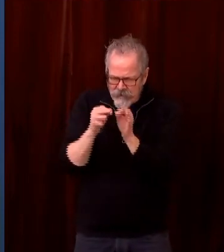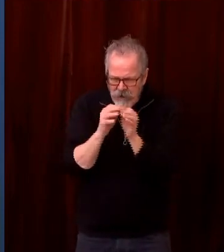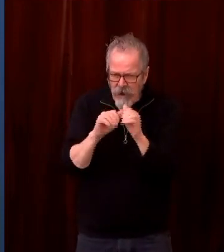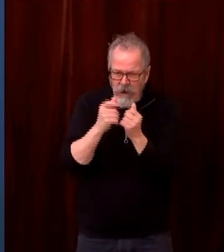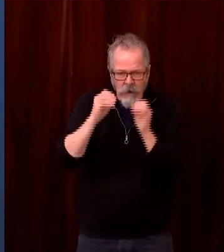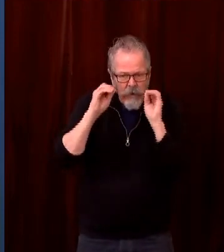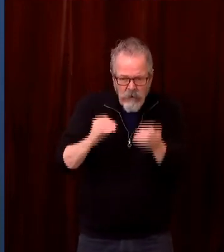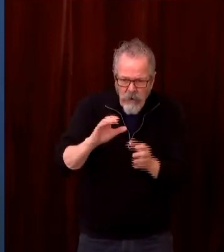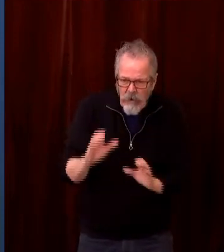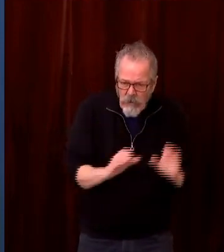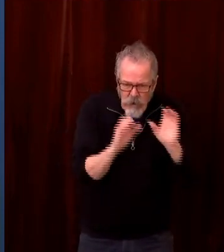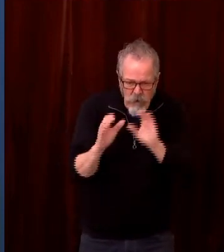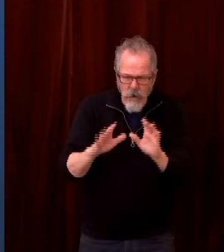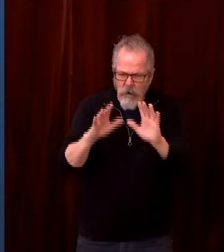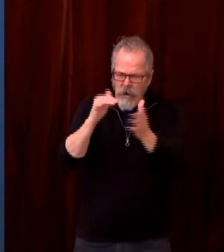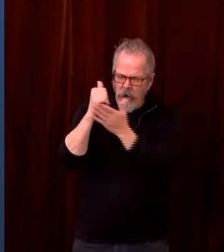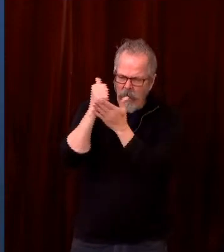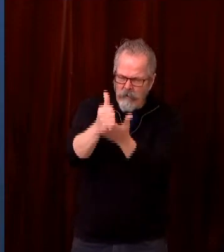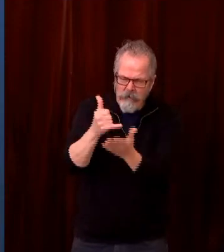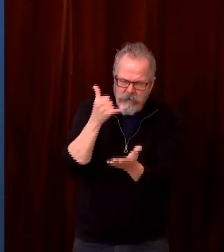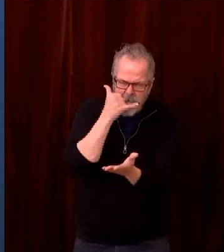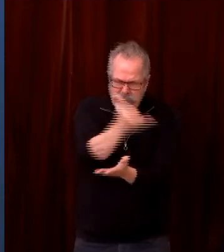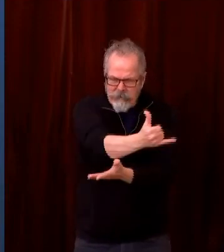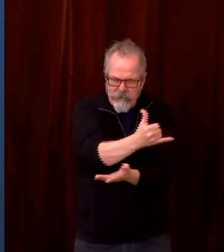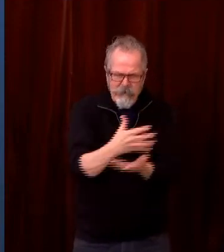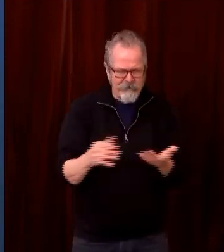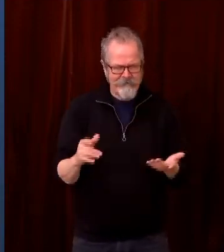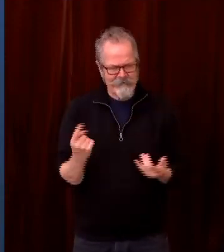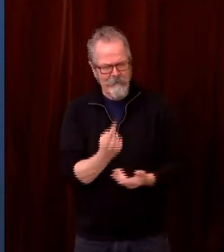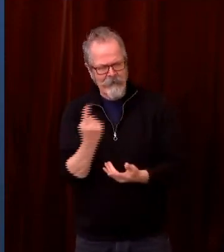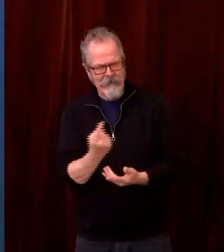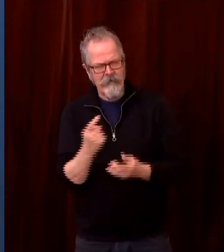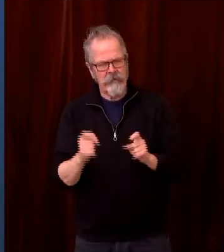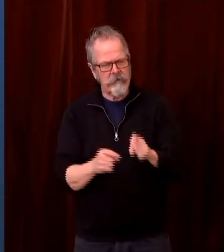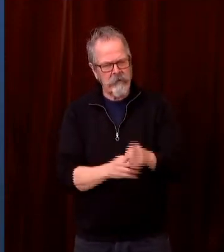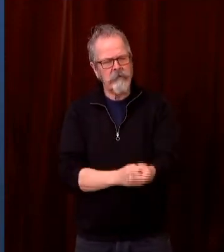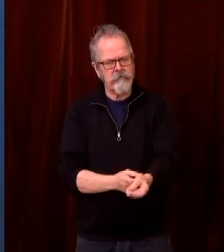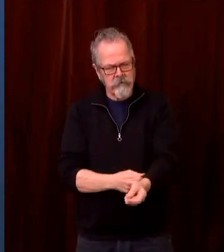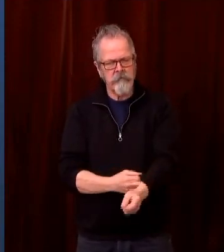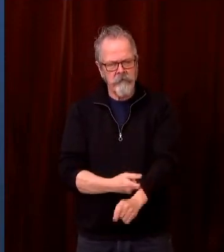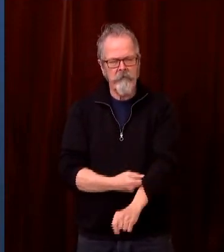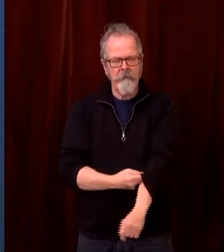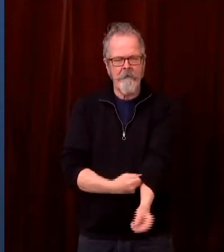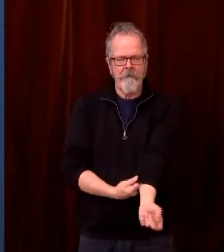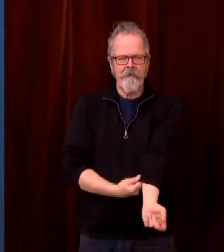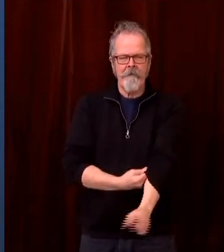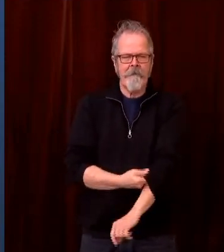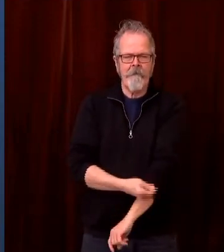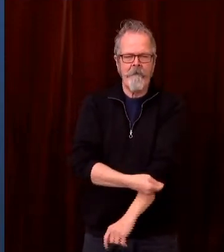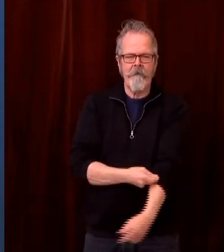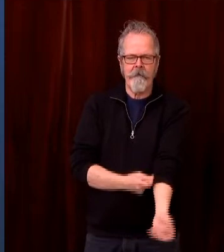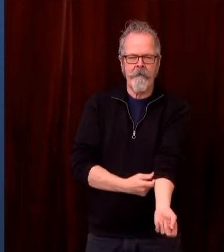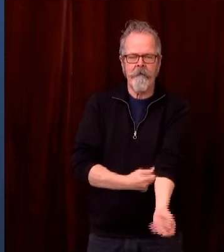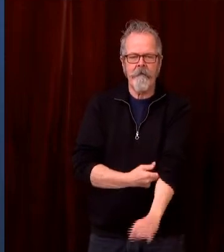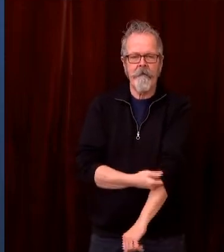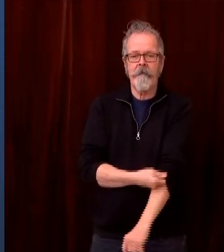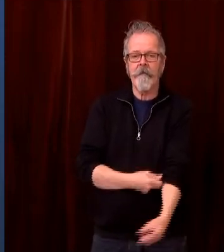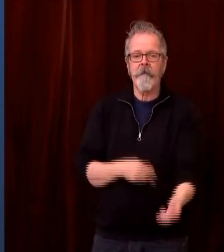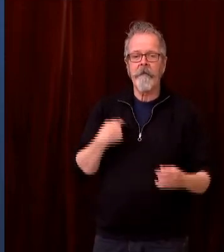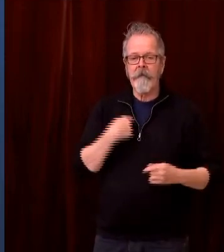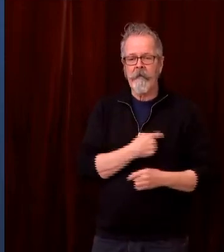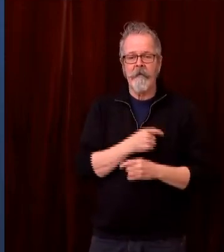We've doubled the number of doses we're doing, or almost tripled the number of doses we're doing. This is incredible progress we're